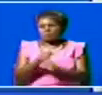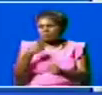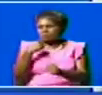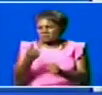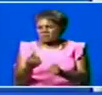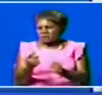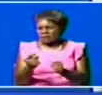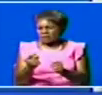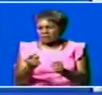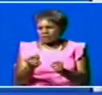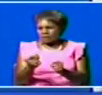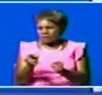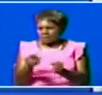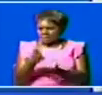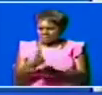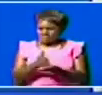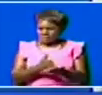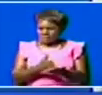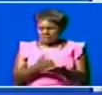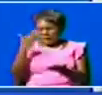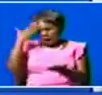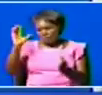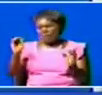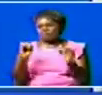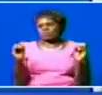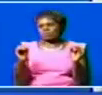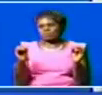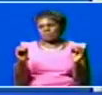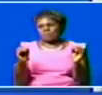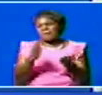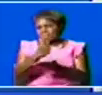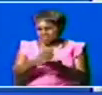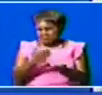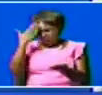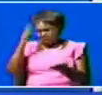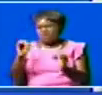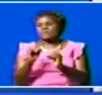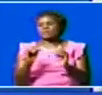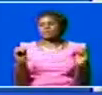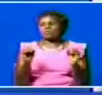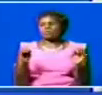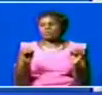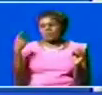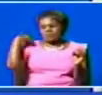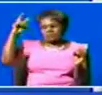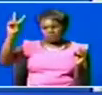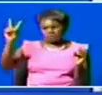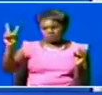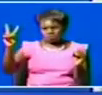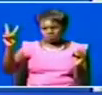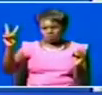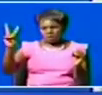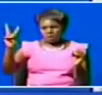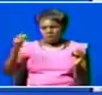do anything. Do you think that is partly because of lack of awareness outside there? Yes, partly because of lack of awareness. Mm-hmm. Number two, we